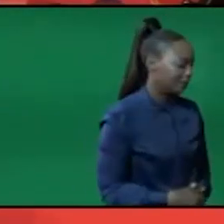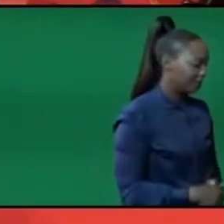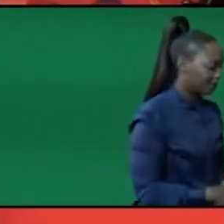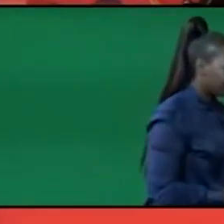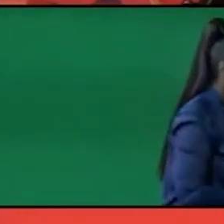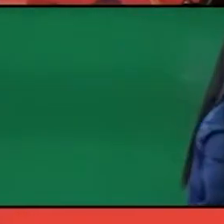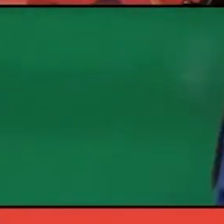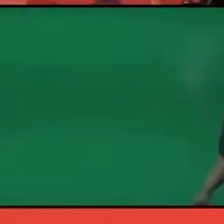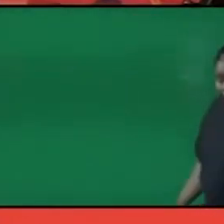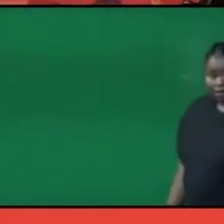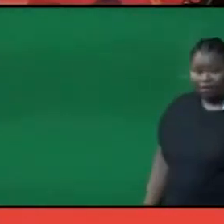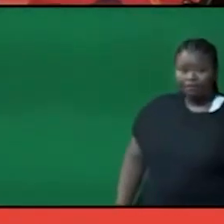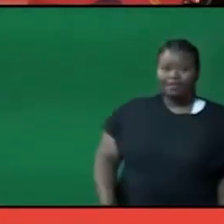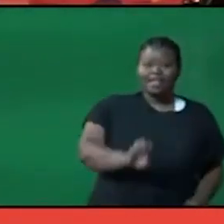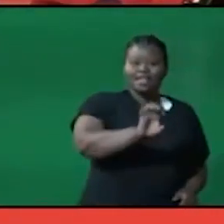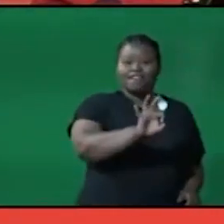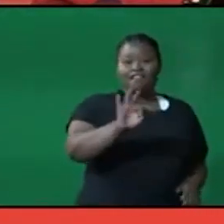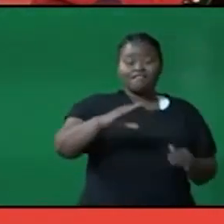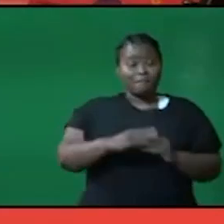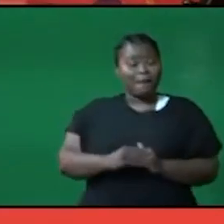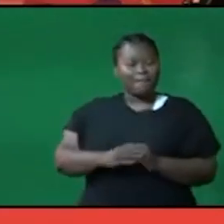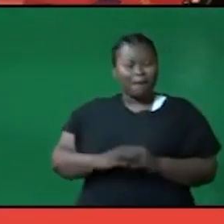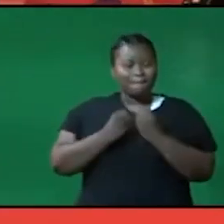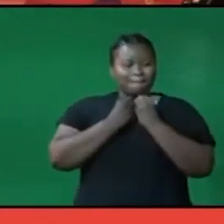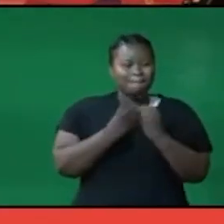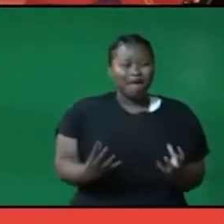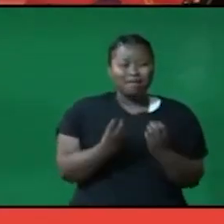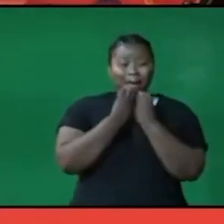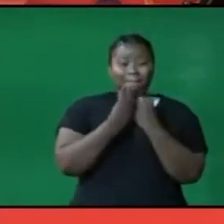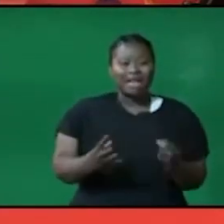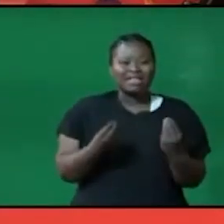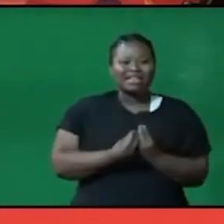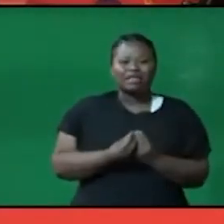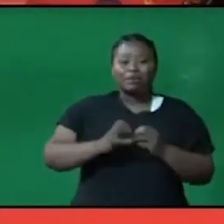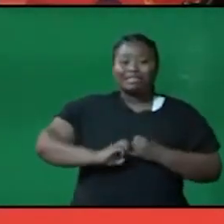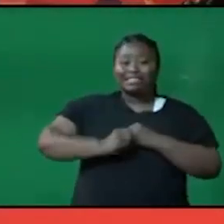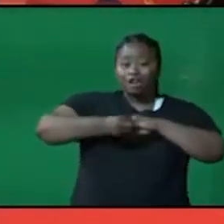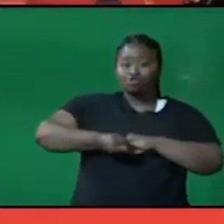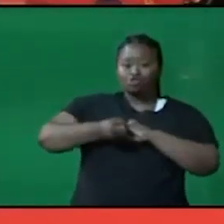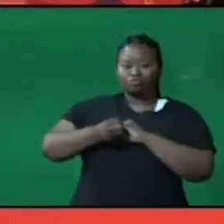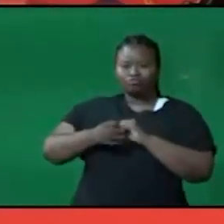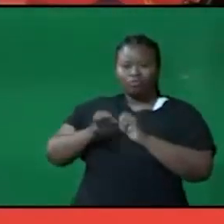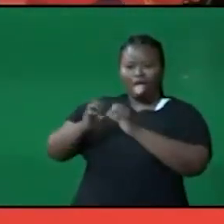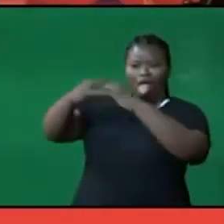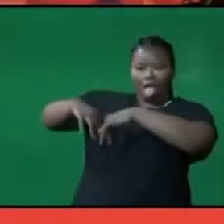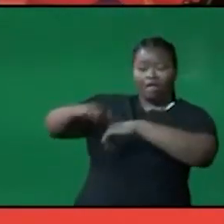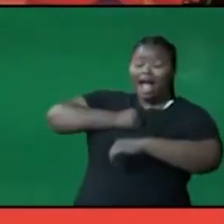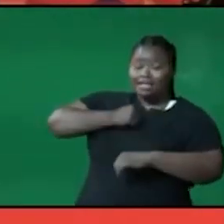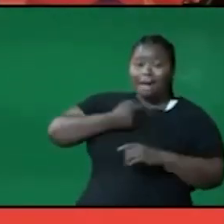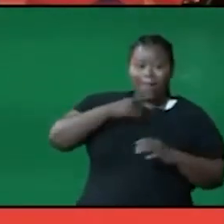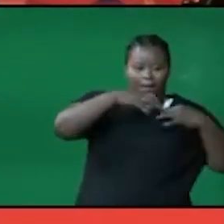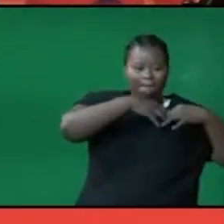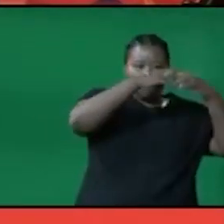Fighters, there will be lots of things that are going to try and test us. But we have a founding manifesto.